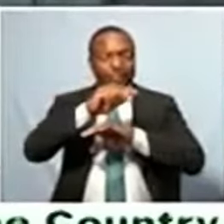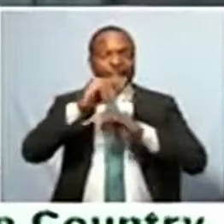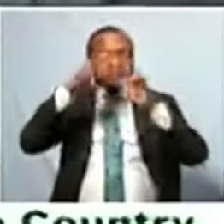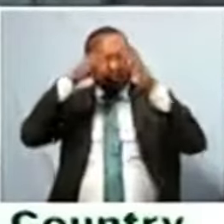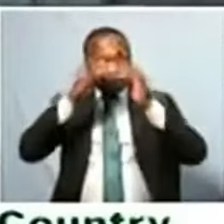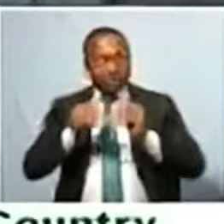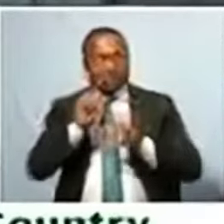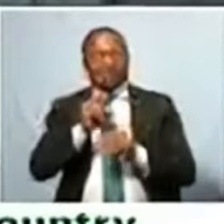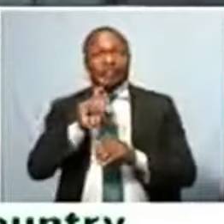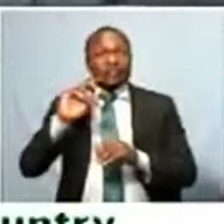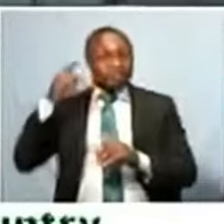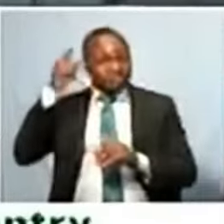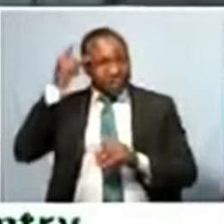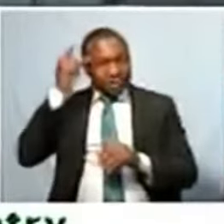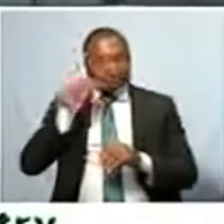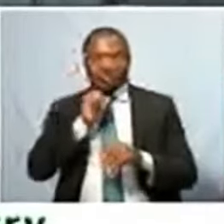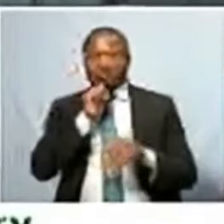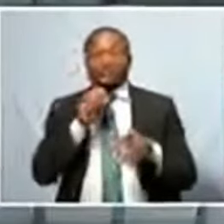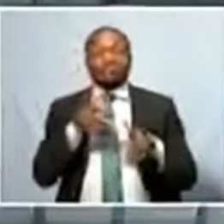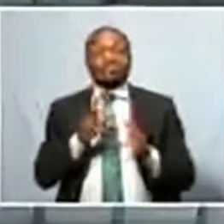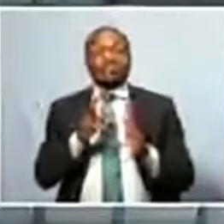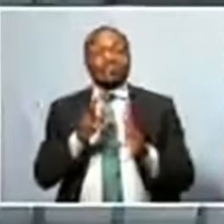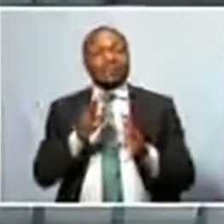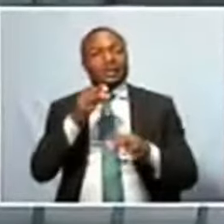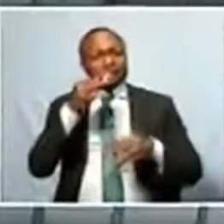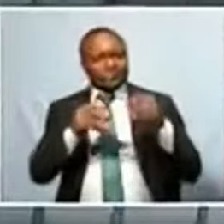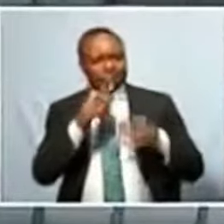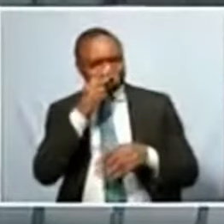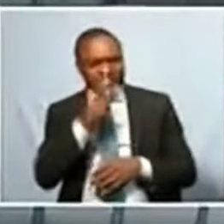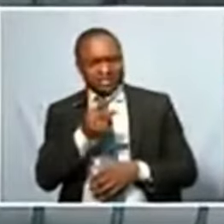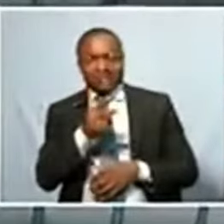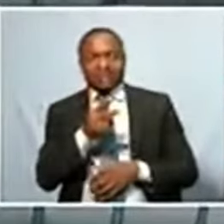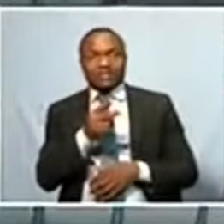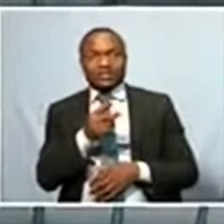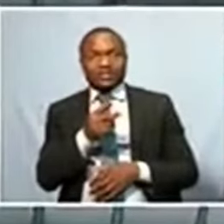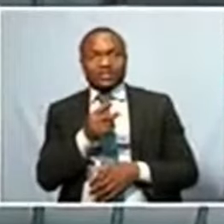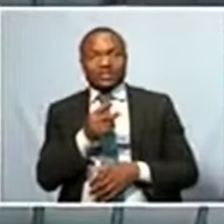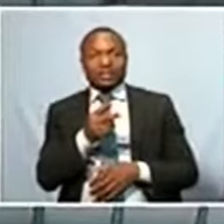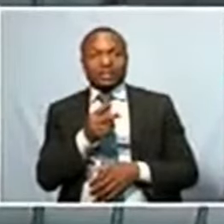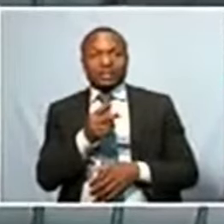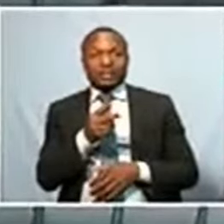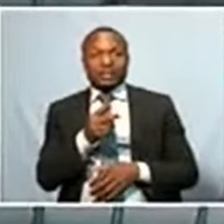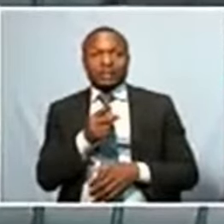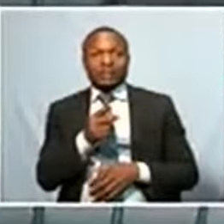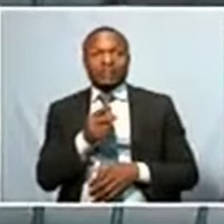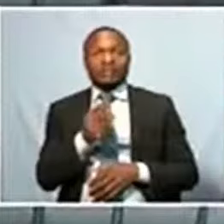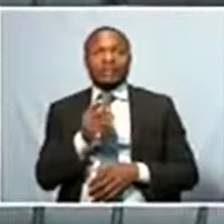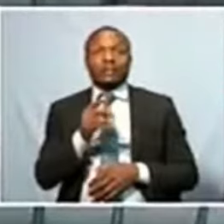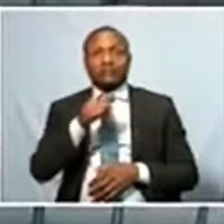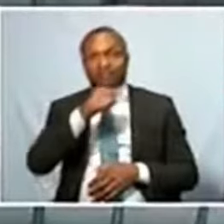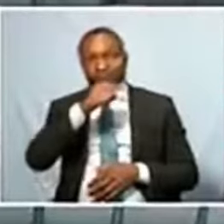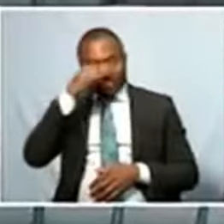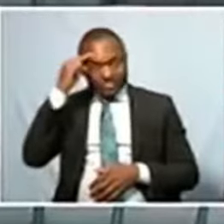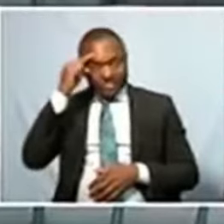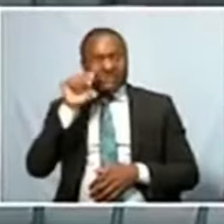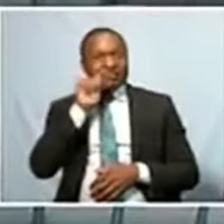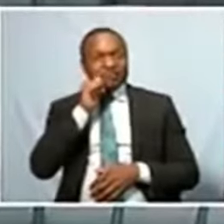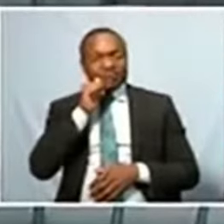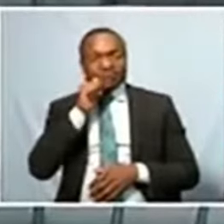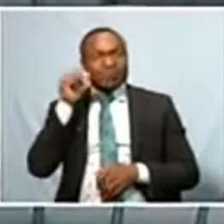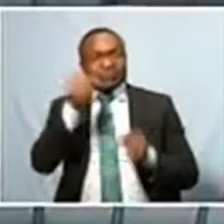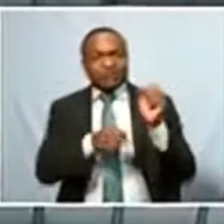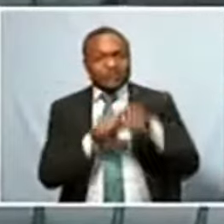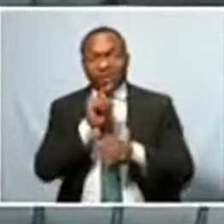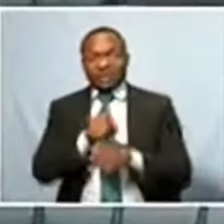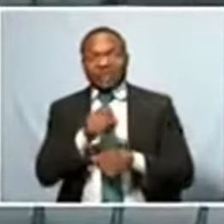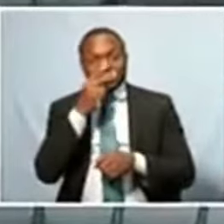intolerance. Yeah. Madam Speaker, when you see Black Apple clobbered, that's political intolerance.